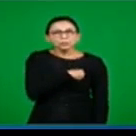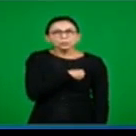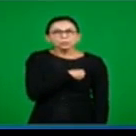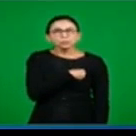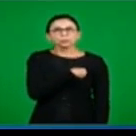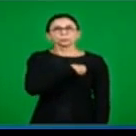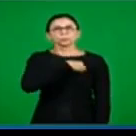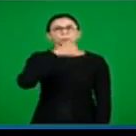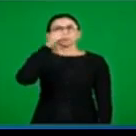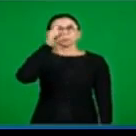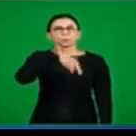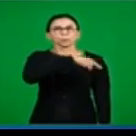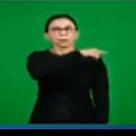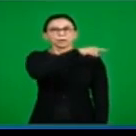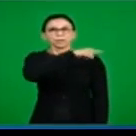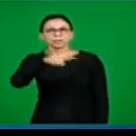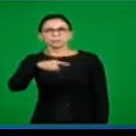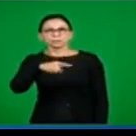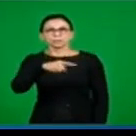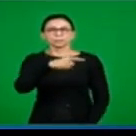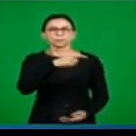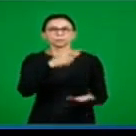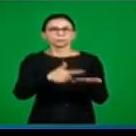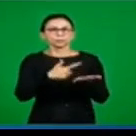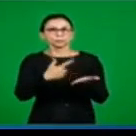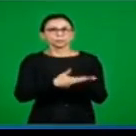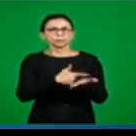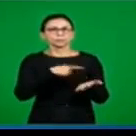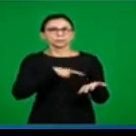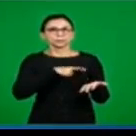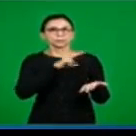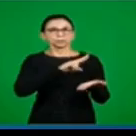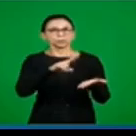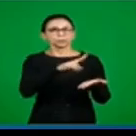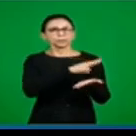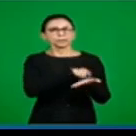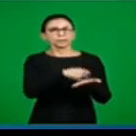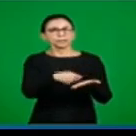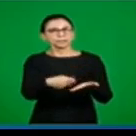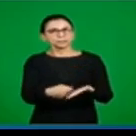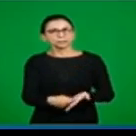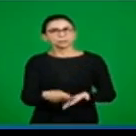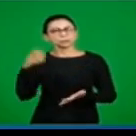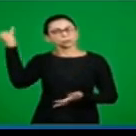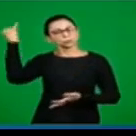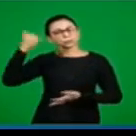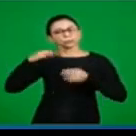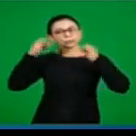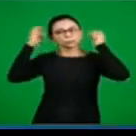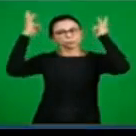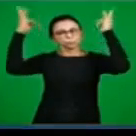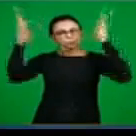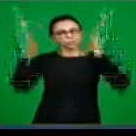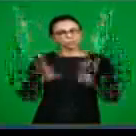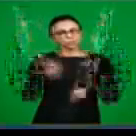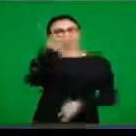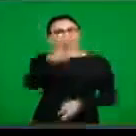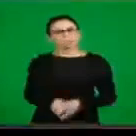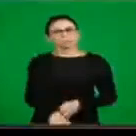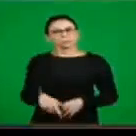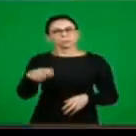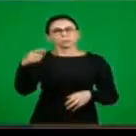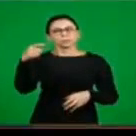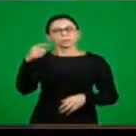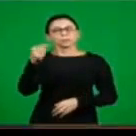pray, blot me out of your book, which you have written. And the Lord said to Moses, whoever has